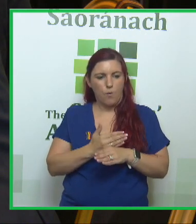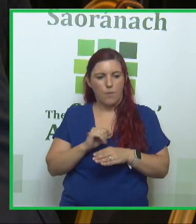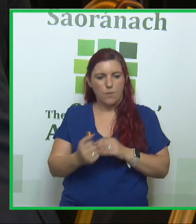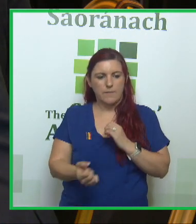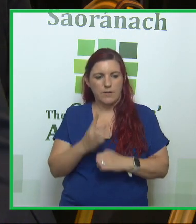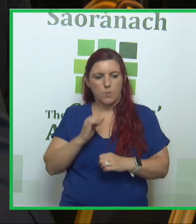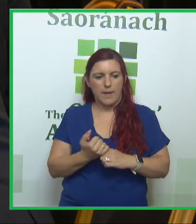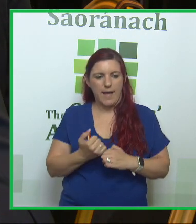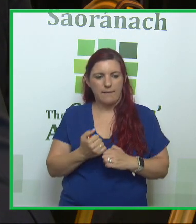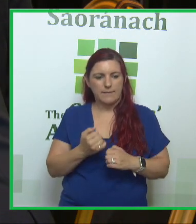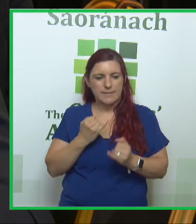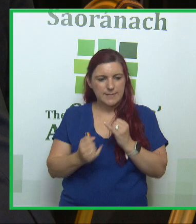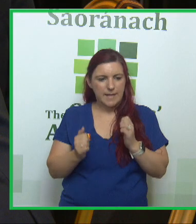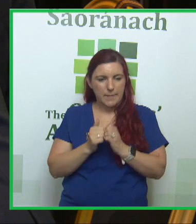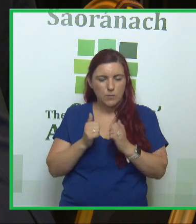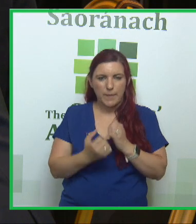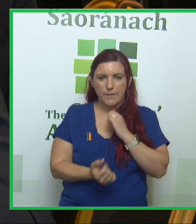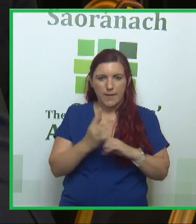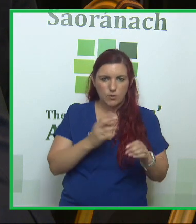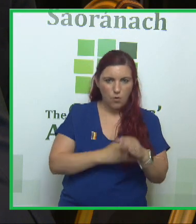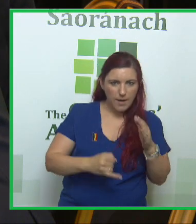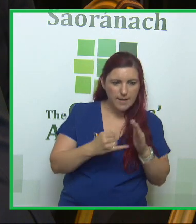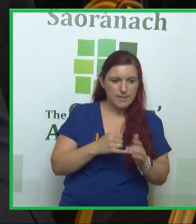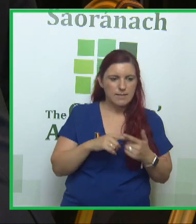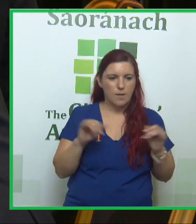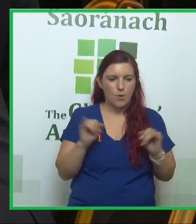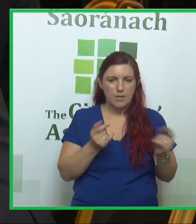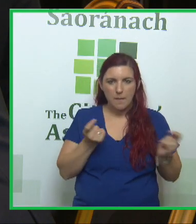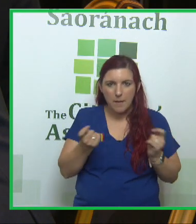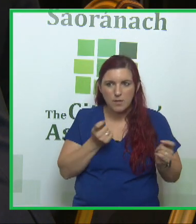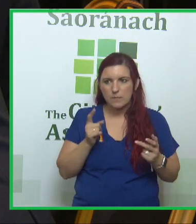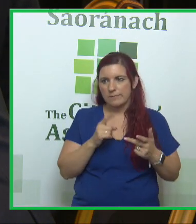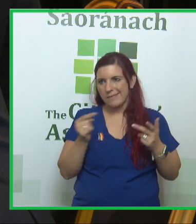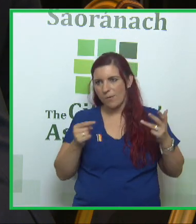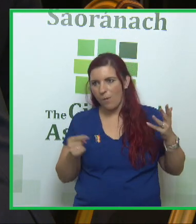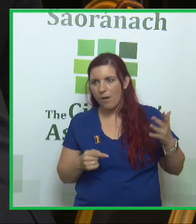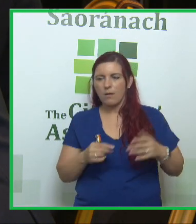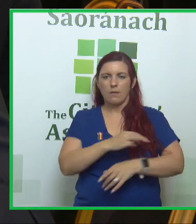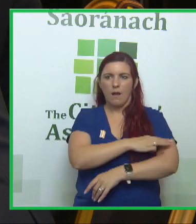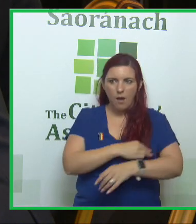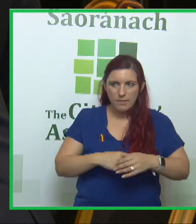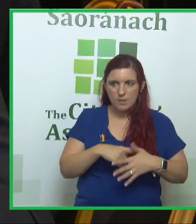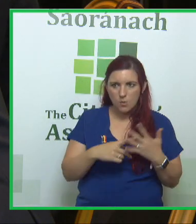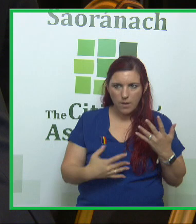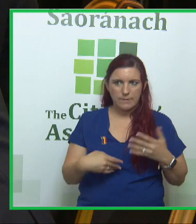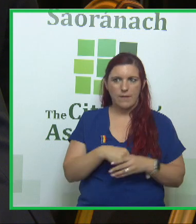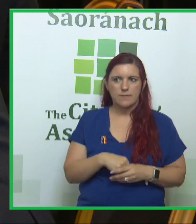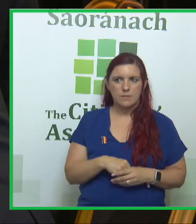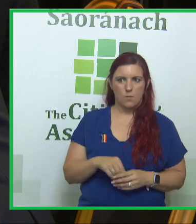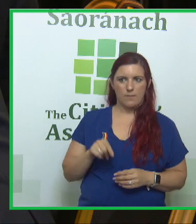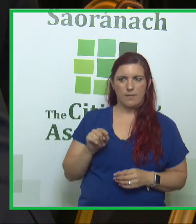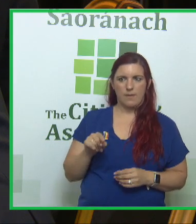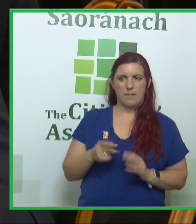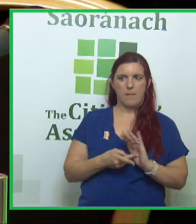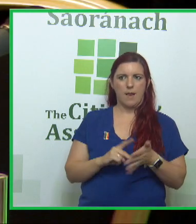meetings with the event organisers, HSE Emergency Management, Professor Keenan, who you heard from earlier on, and on Garda Síochána. So I suppose our plans and policies